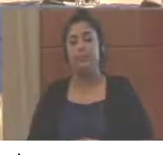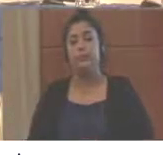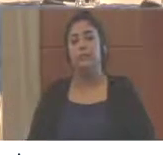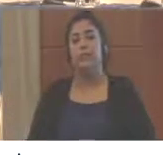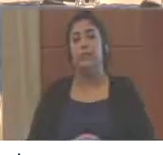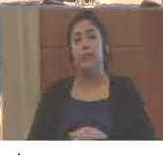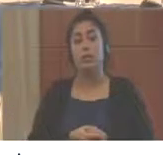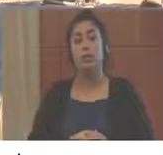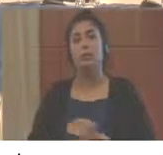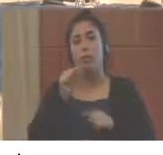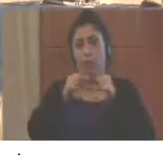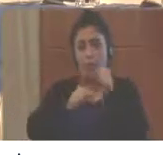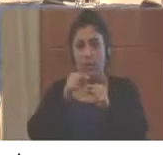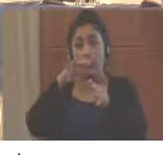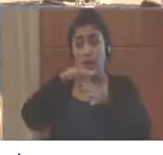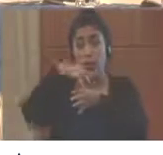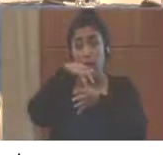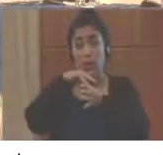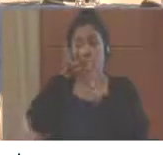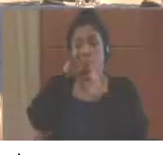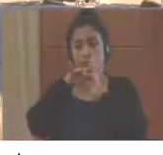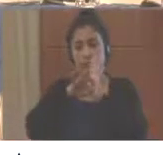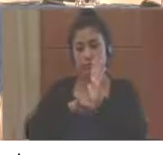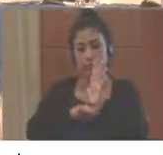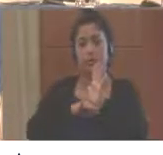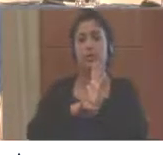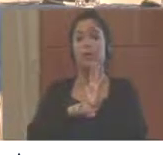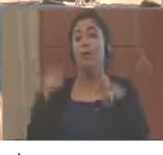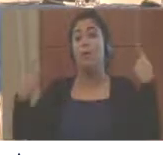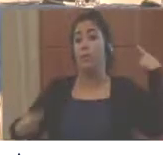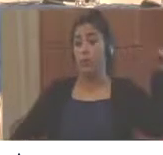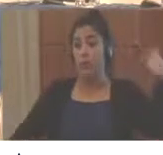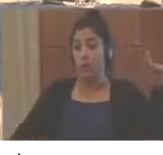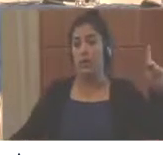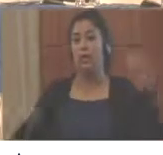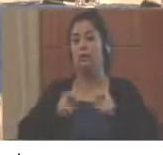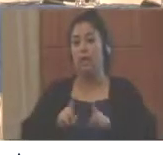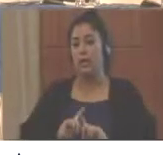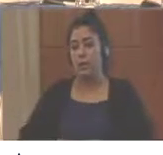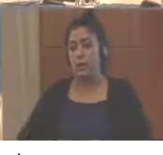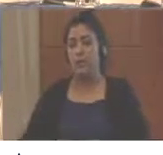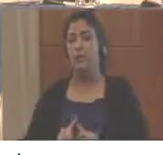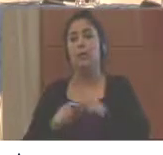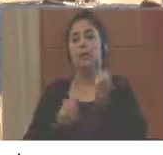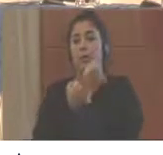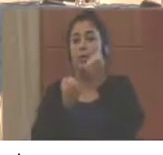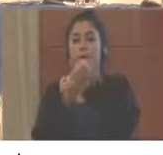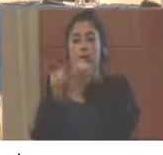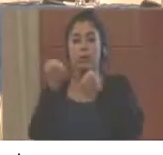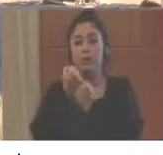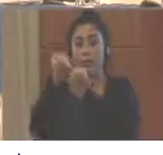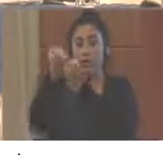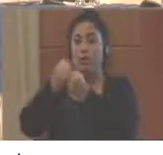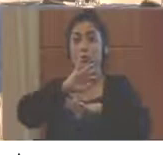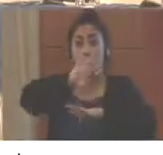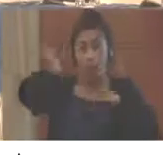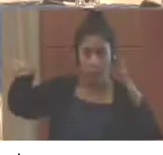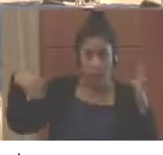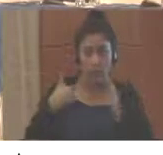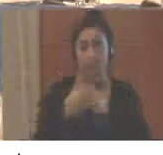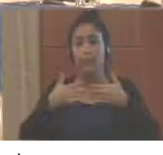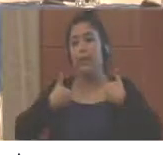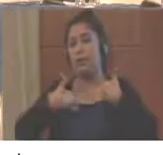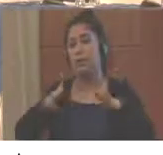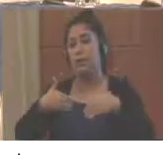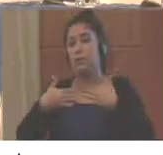further the agenda as a state policy, and respecting and the international processes,